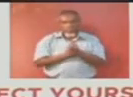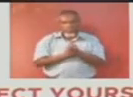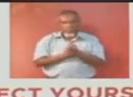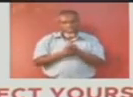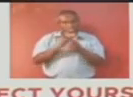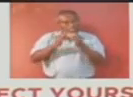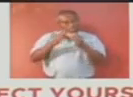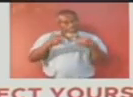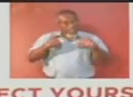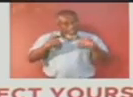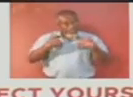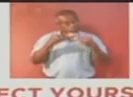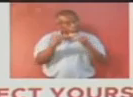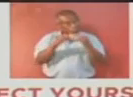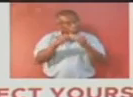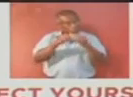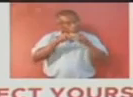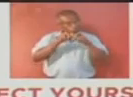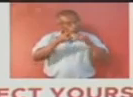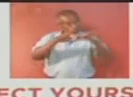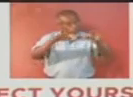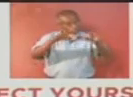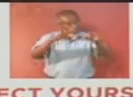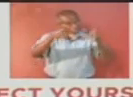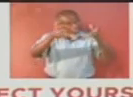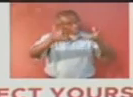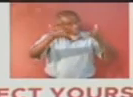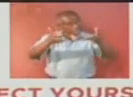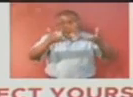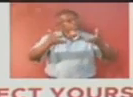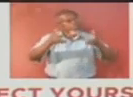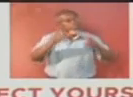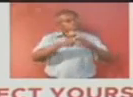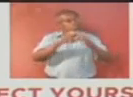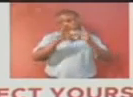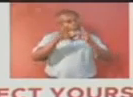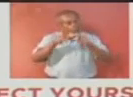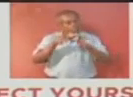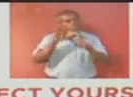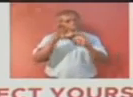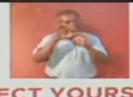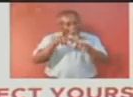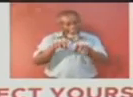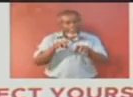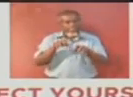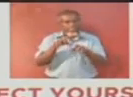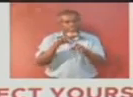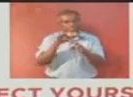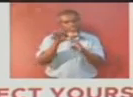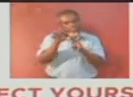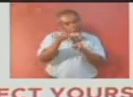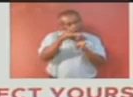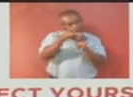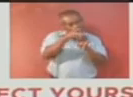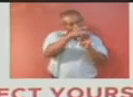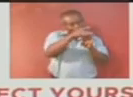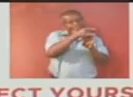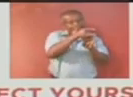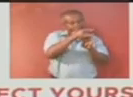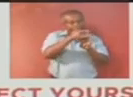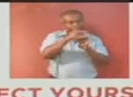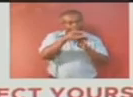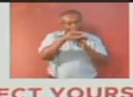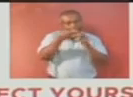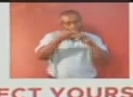of coming into contact with an ill person. And as a result of that, the importance of the adherence to all the guidelines, the